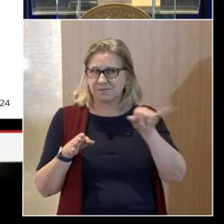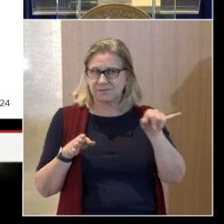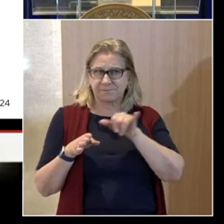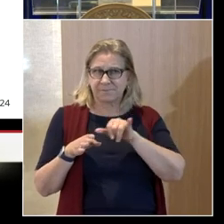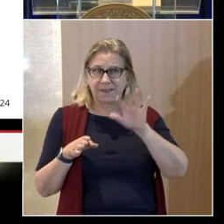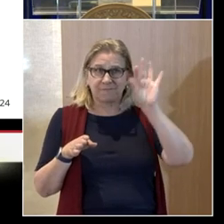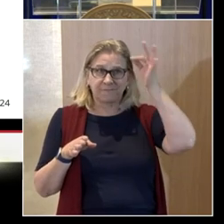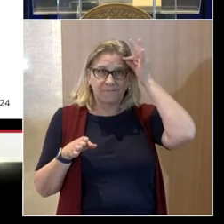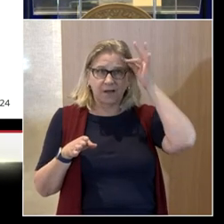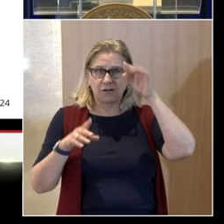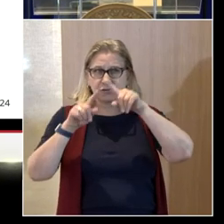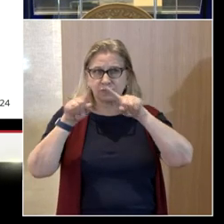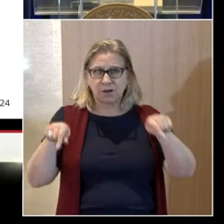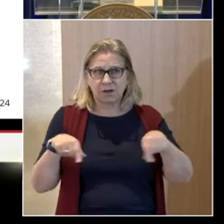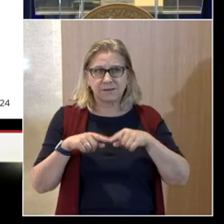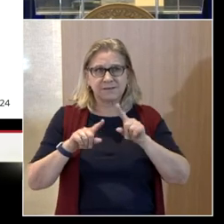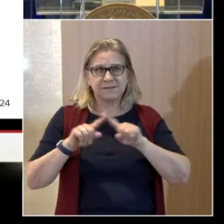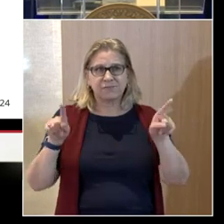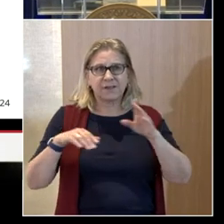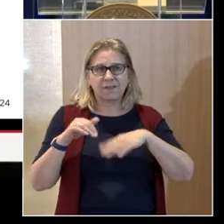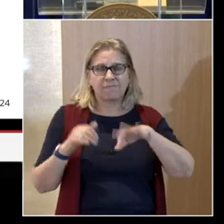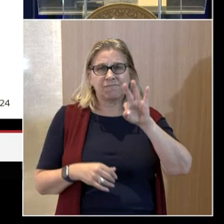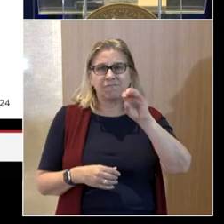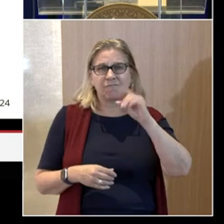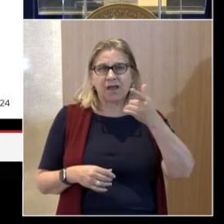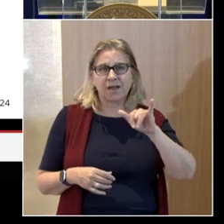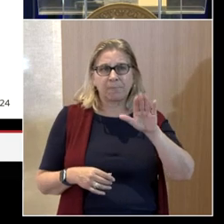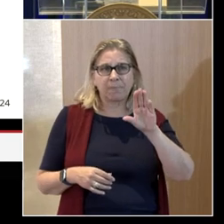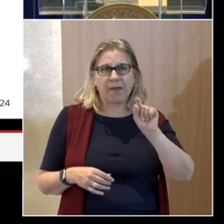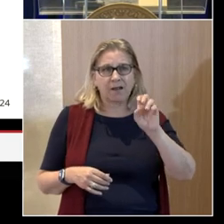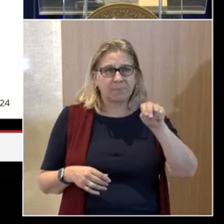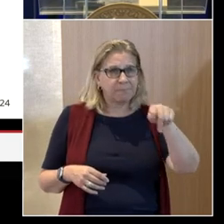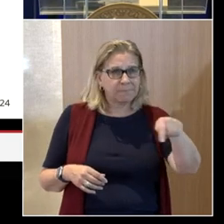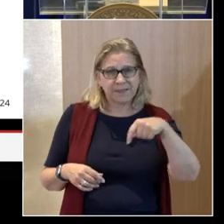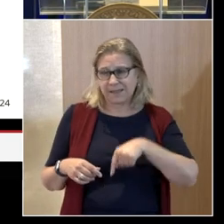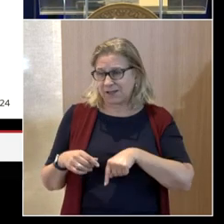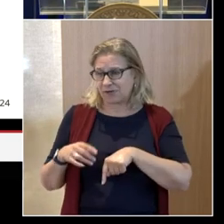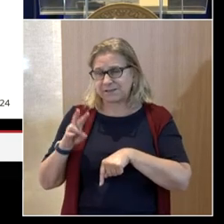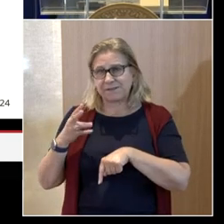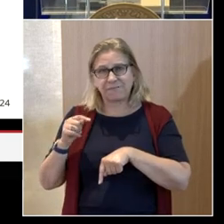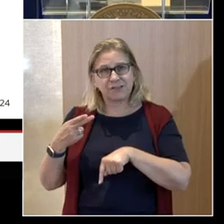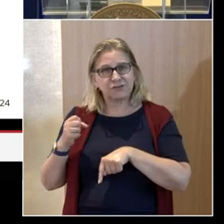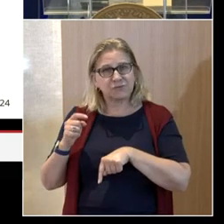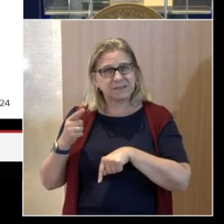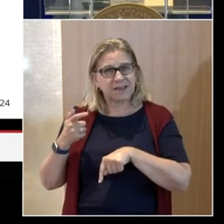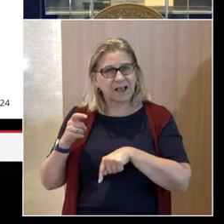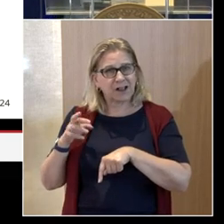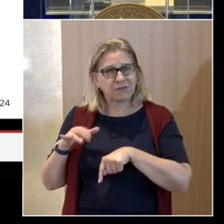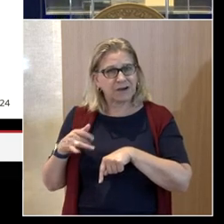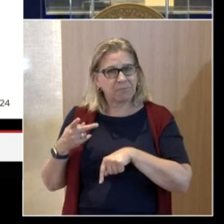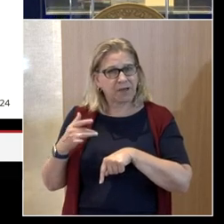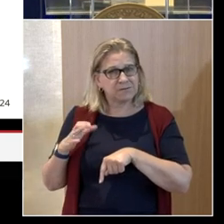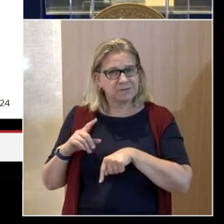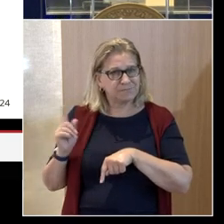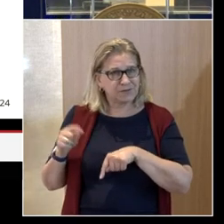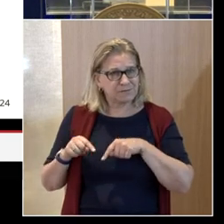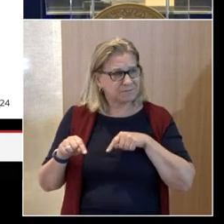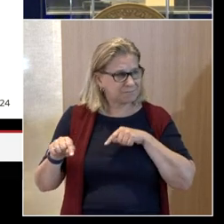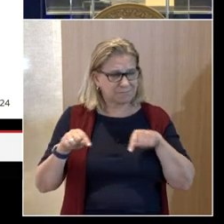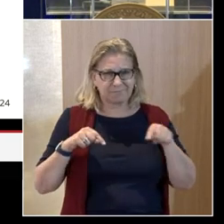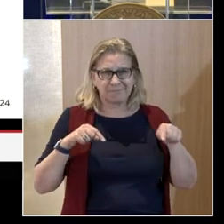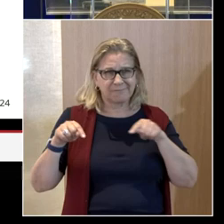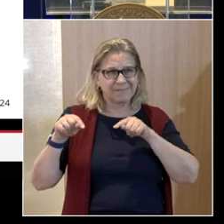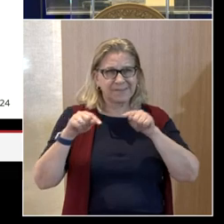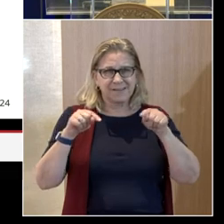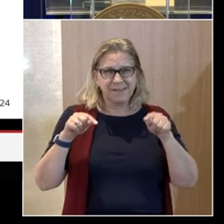Foggy Bottom or from Gallery Place. So this is actually a map from the mayor's comeback plan. And you see that